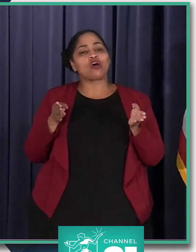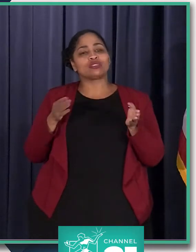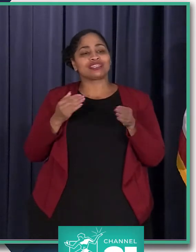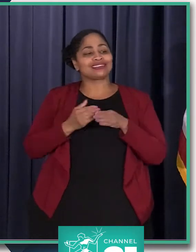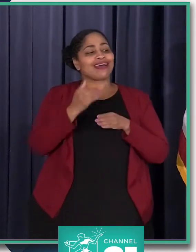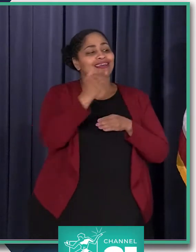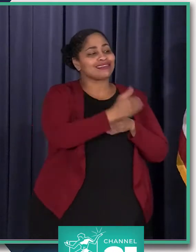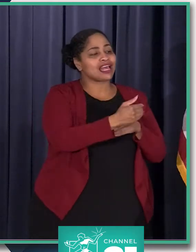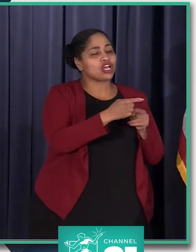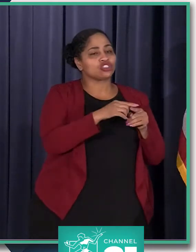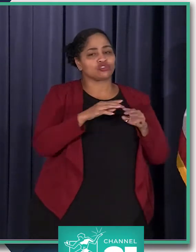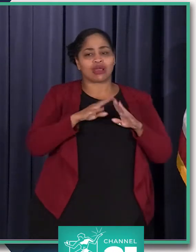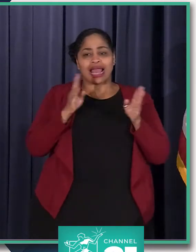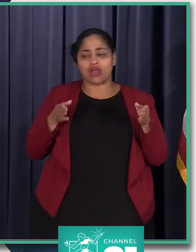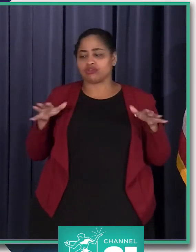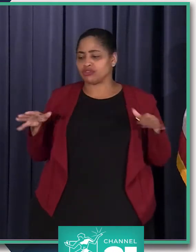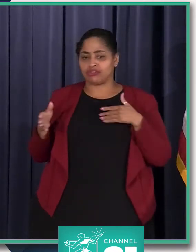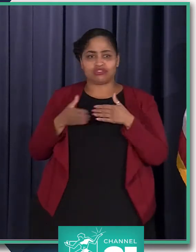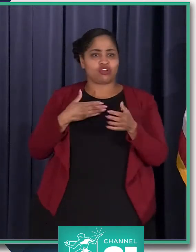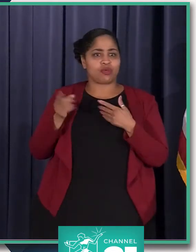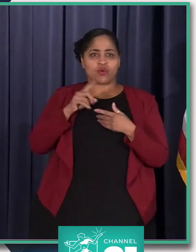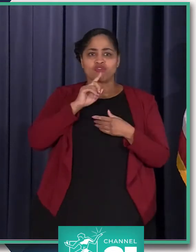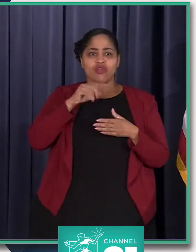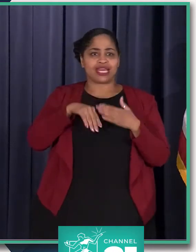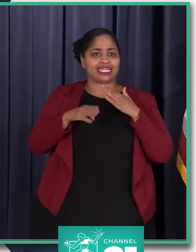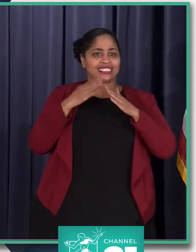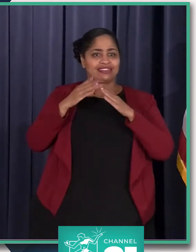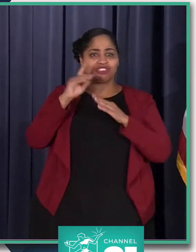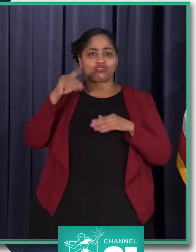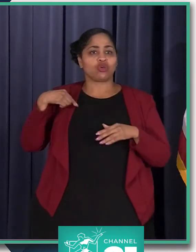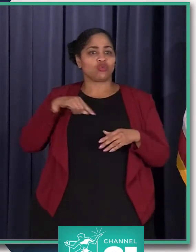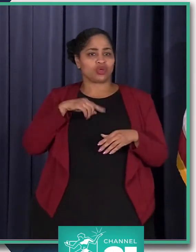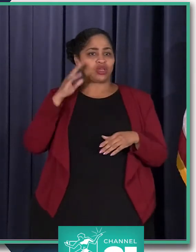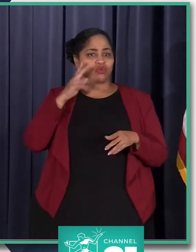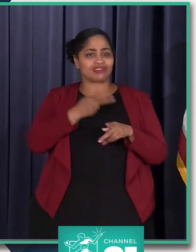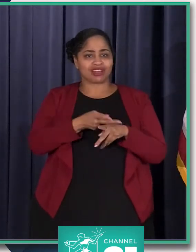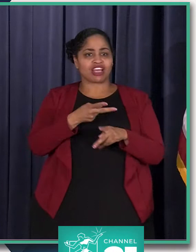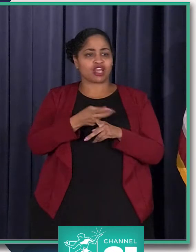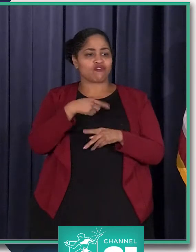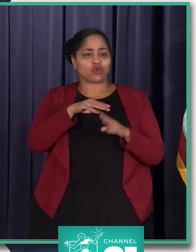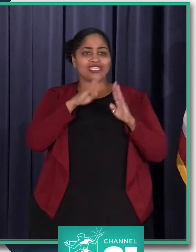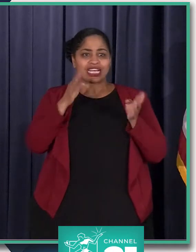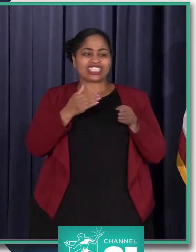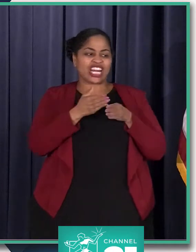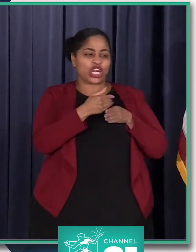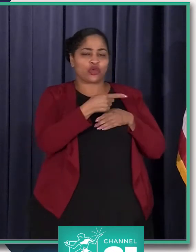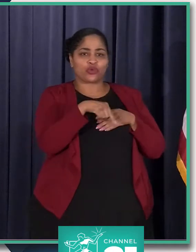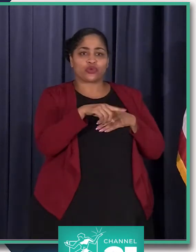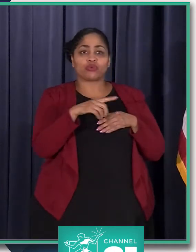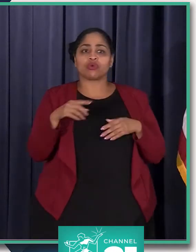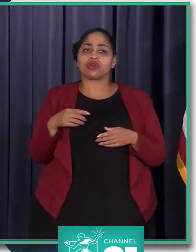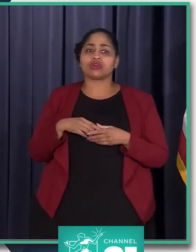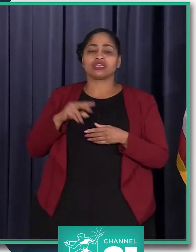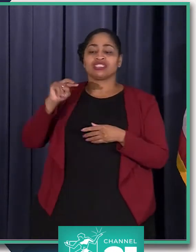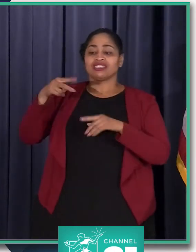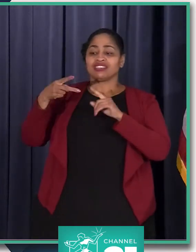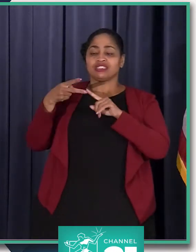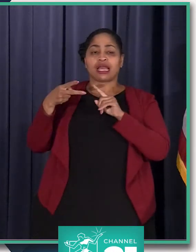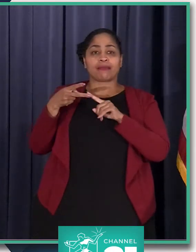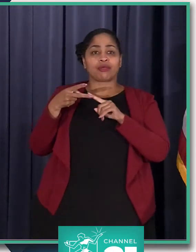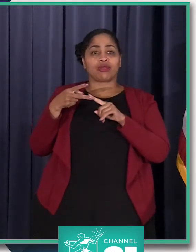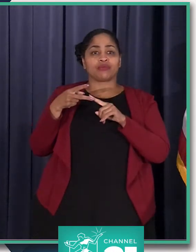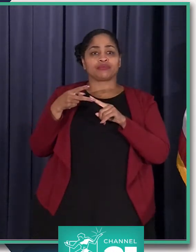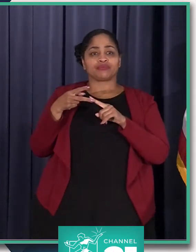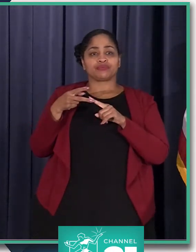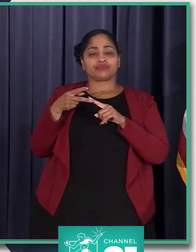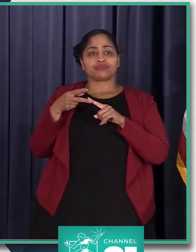to occupied houses. So no matter where you are in this city, we are going to take care of the houses near you. The second piece is